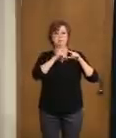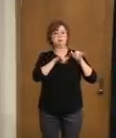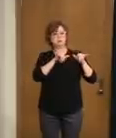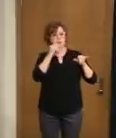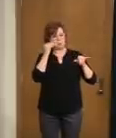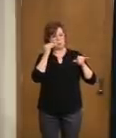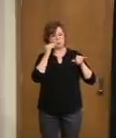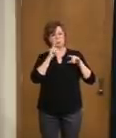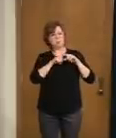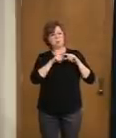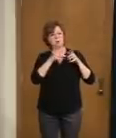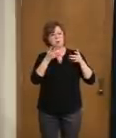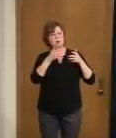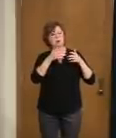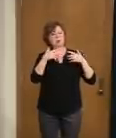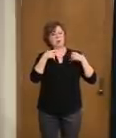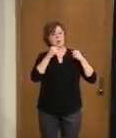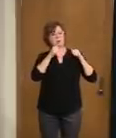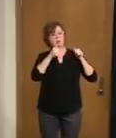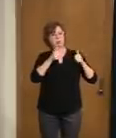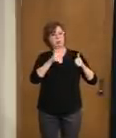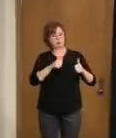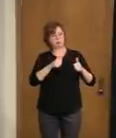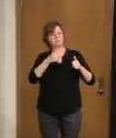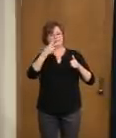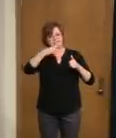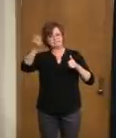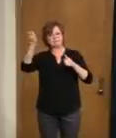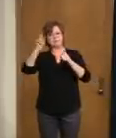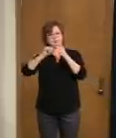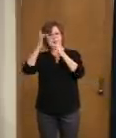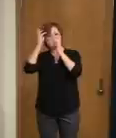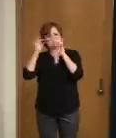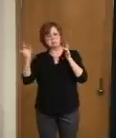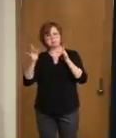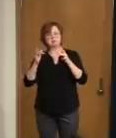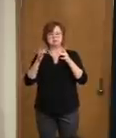highest they've ever been. And while many of us had some time off over the